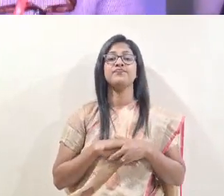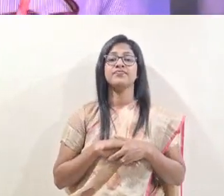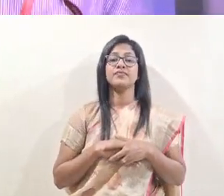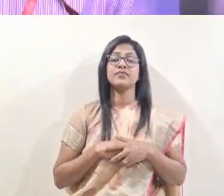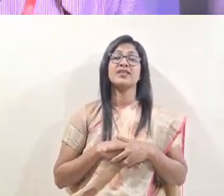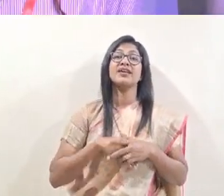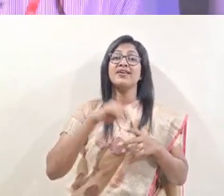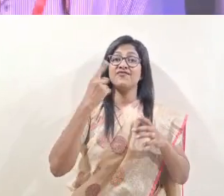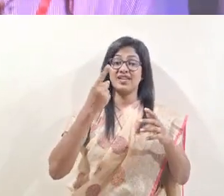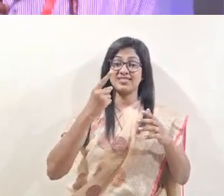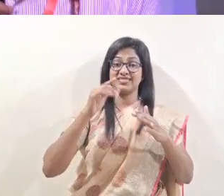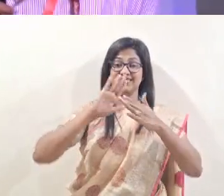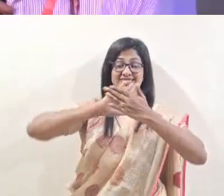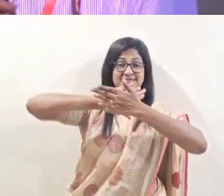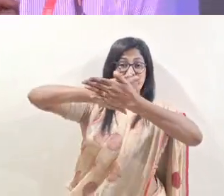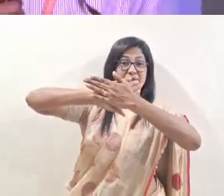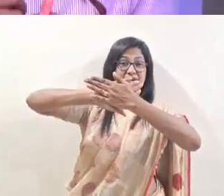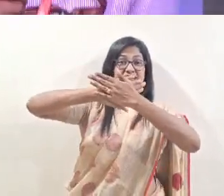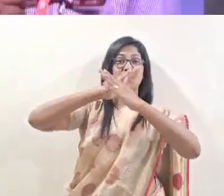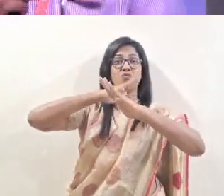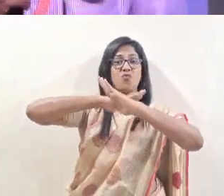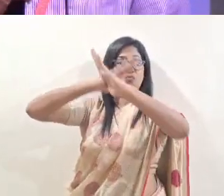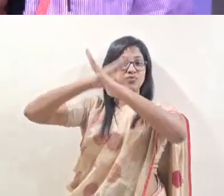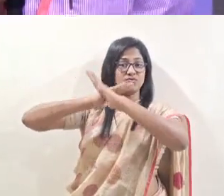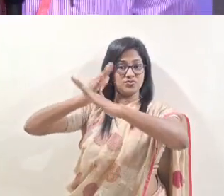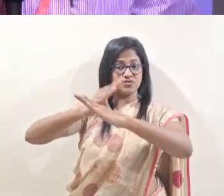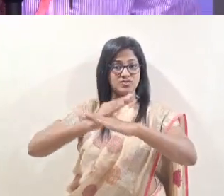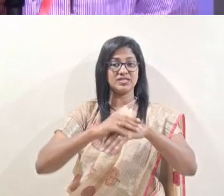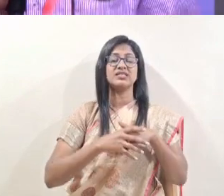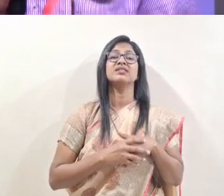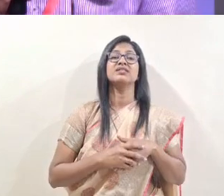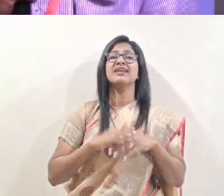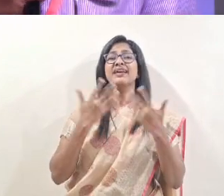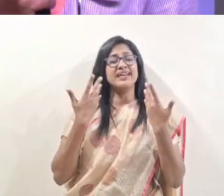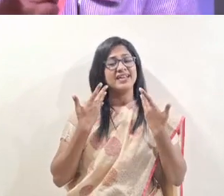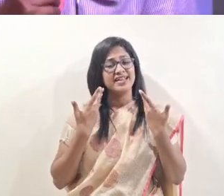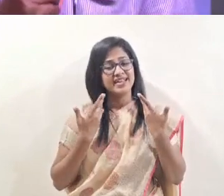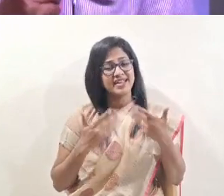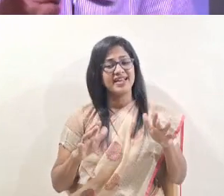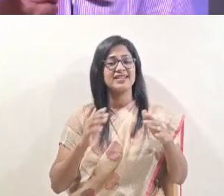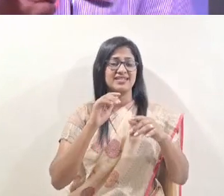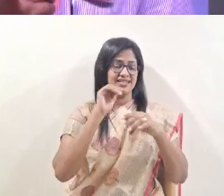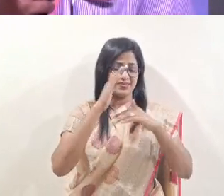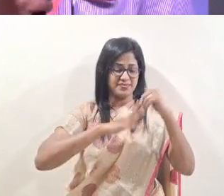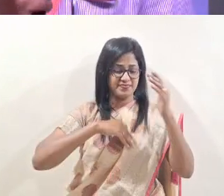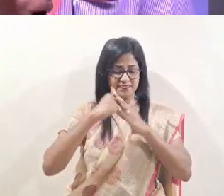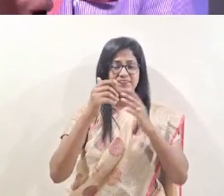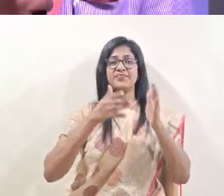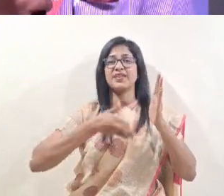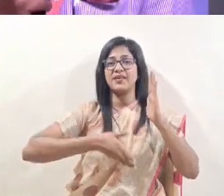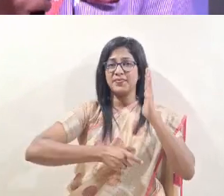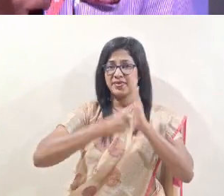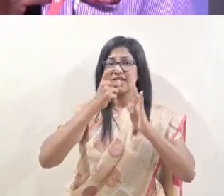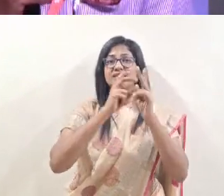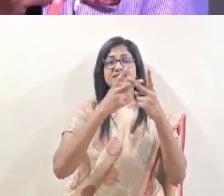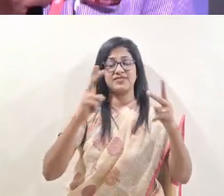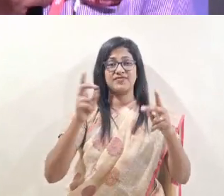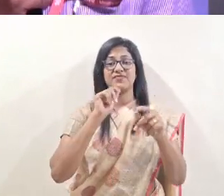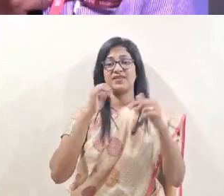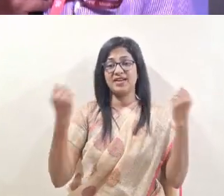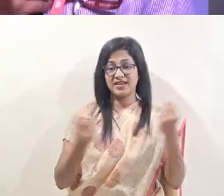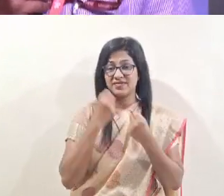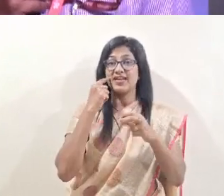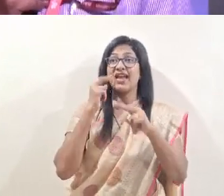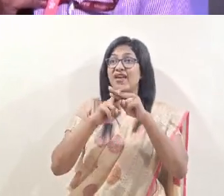Regarding the sealing part, I mean, in any such construction activity, once you have a